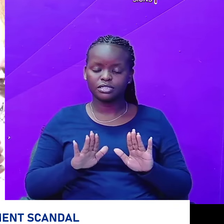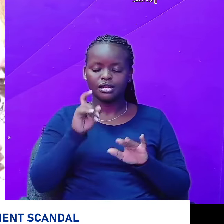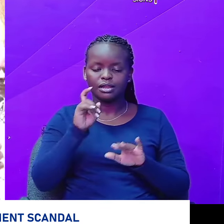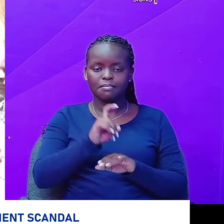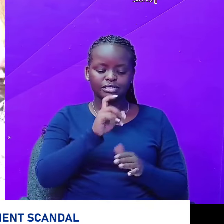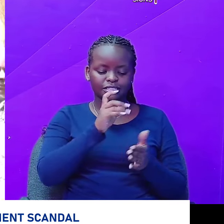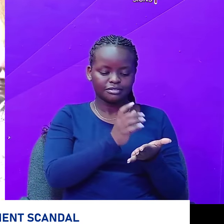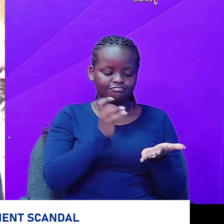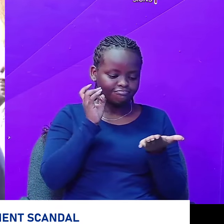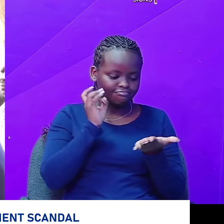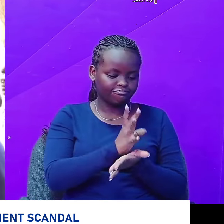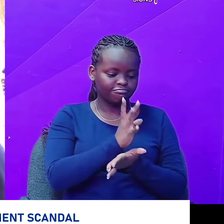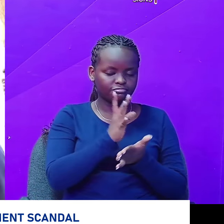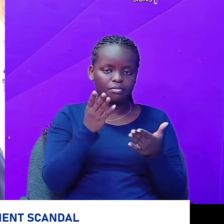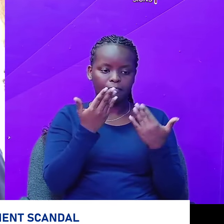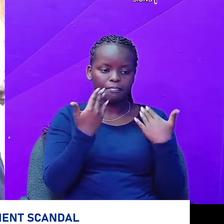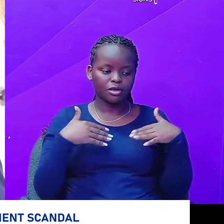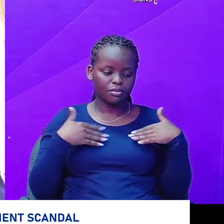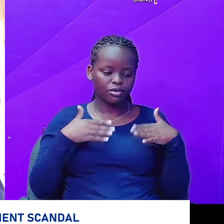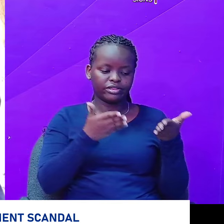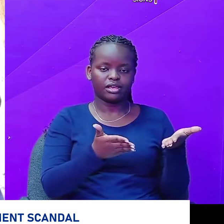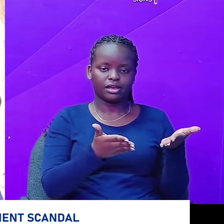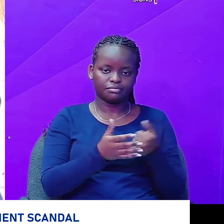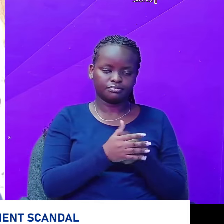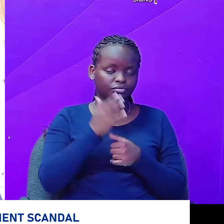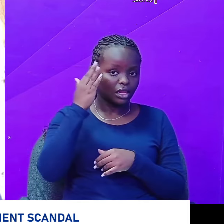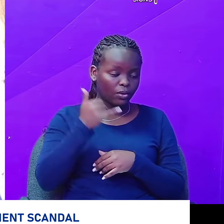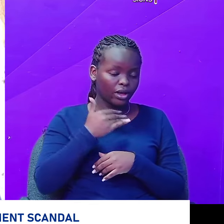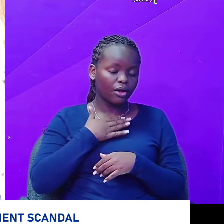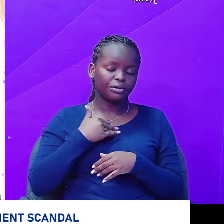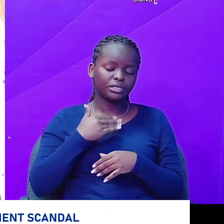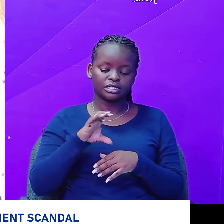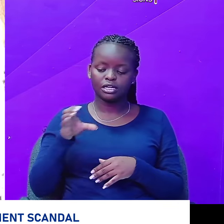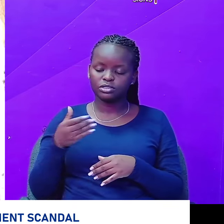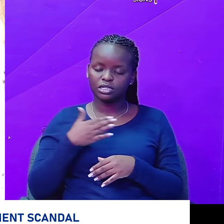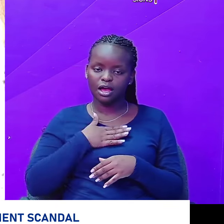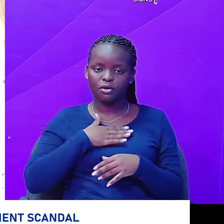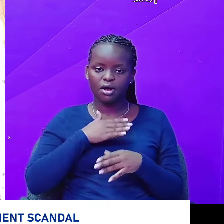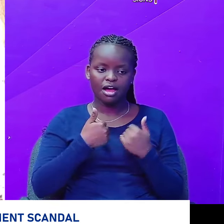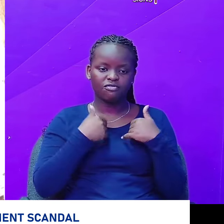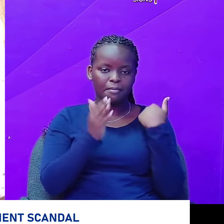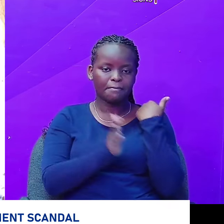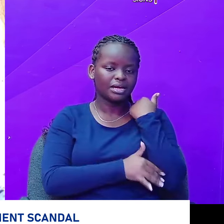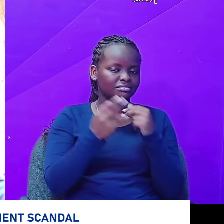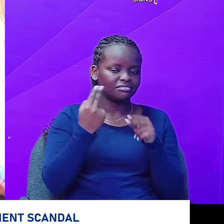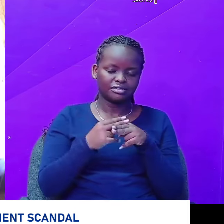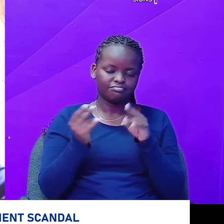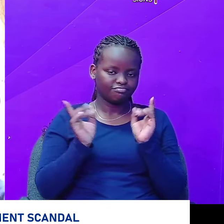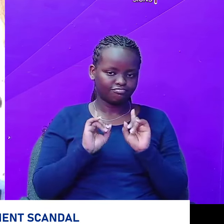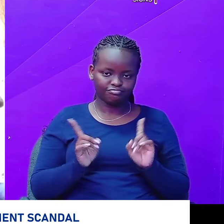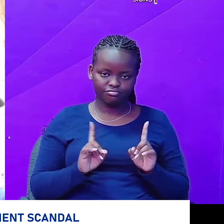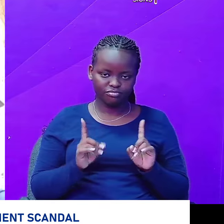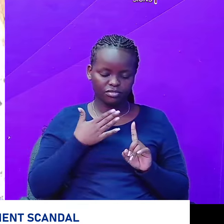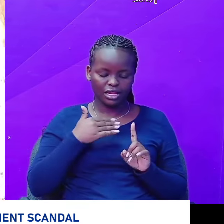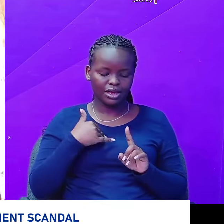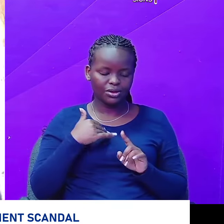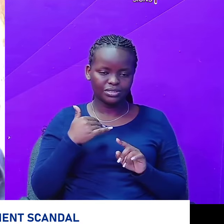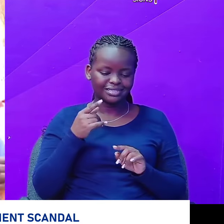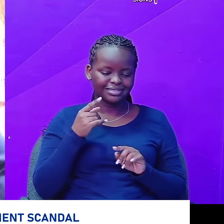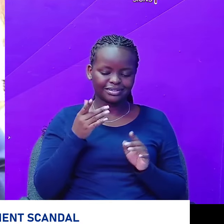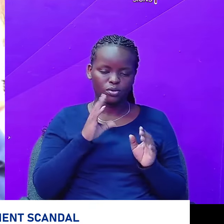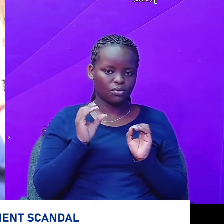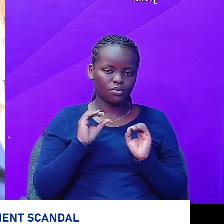who are involved in those malpractices, because we don't want our county to have a very bad name. This idea that our county is having a bad name, we don't want it,